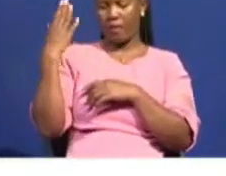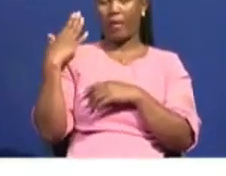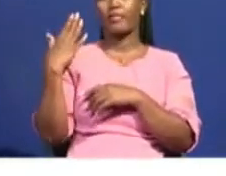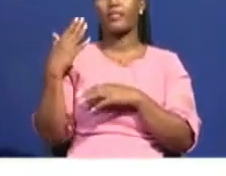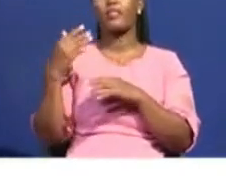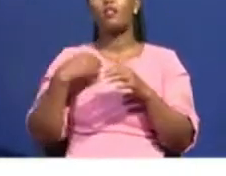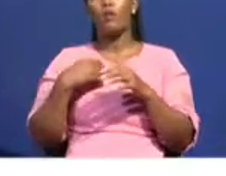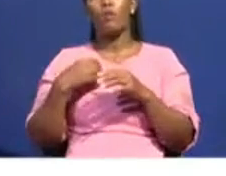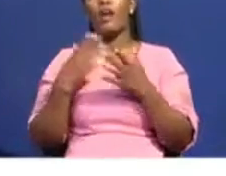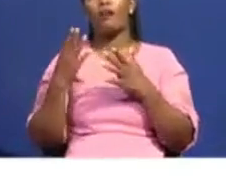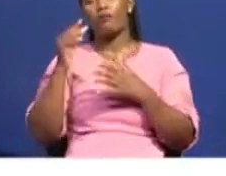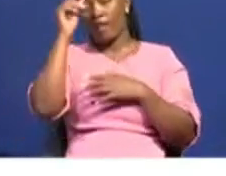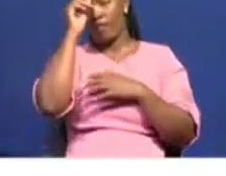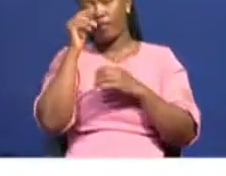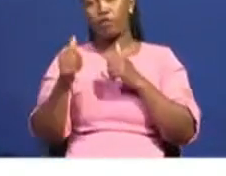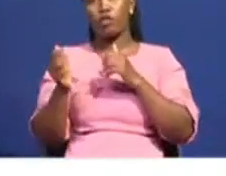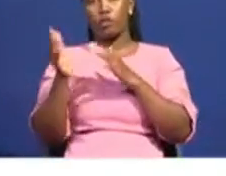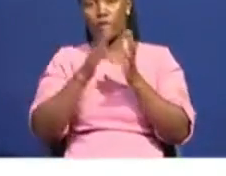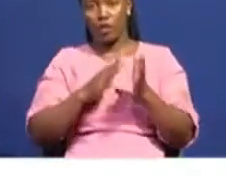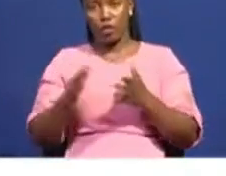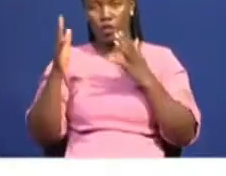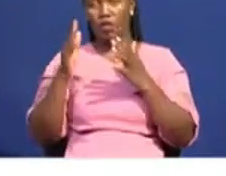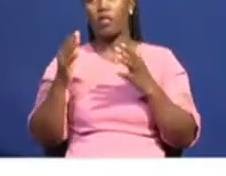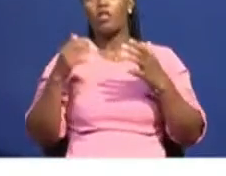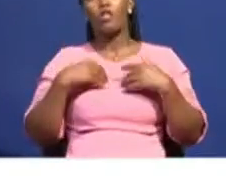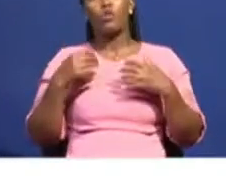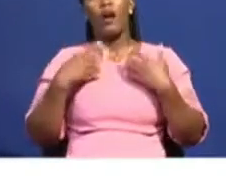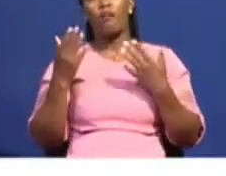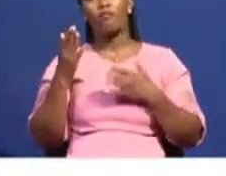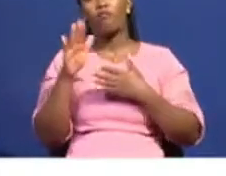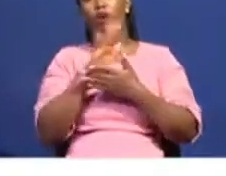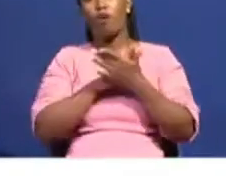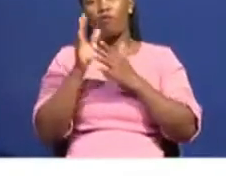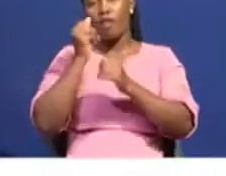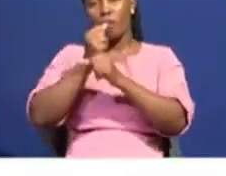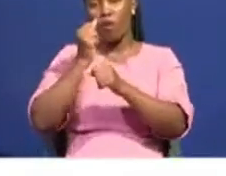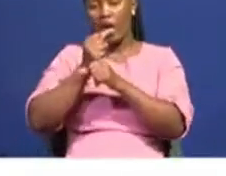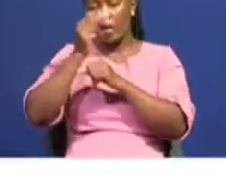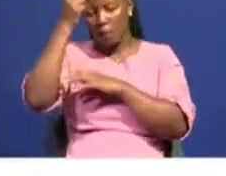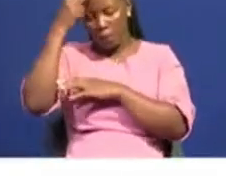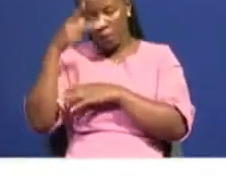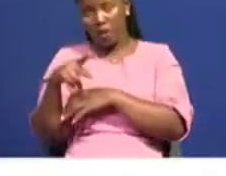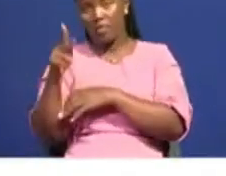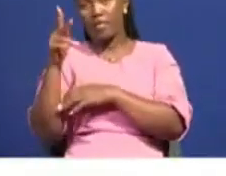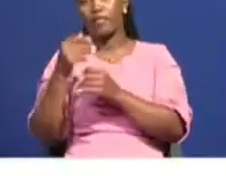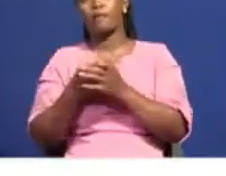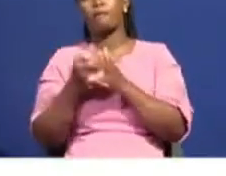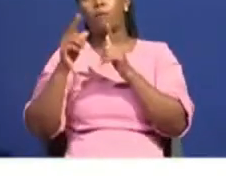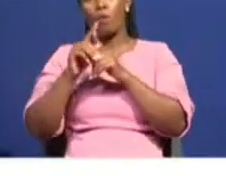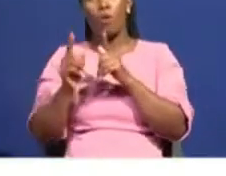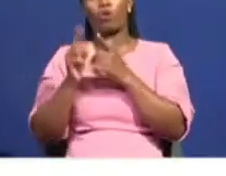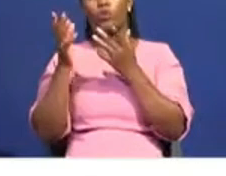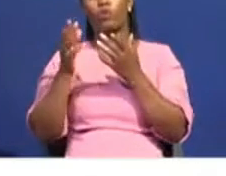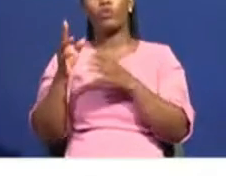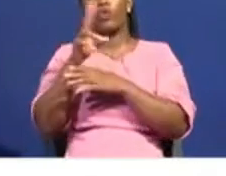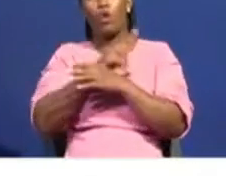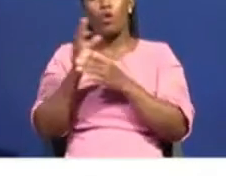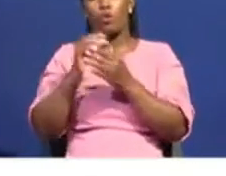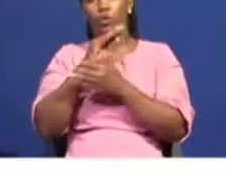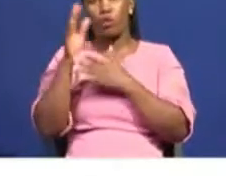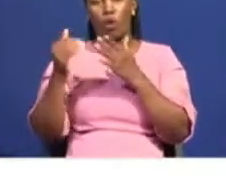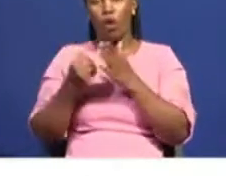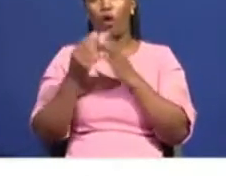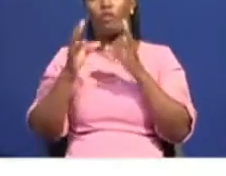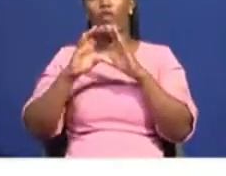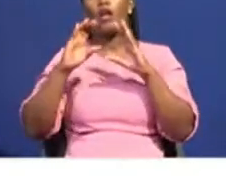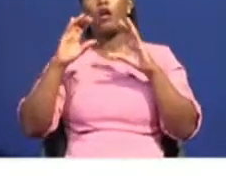intention in terms of building the right sort of policy framework so that when, you know, to channel this finance,